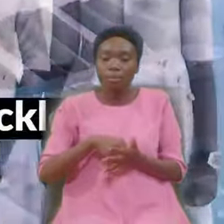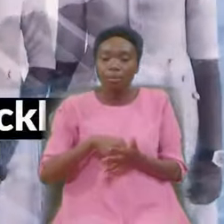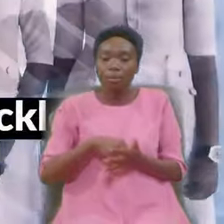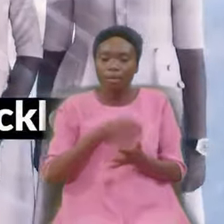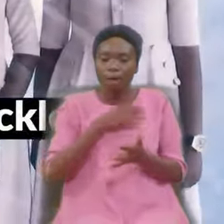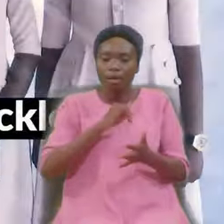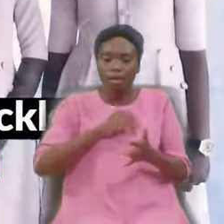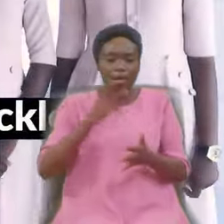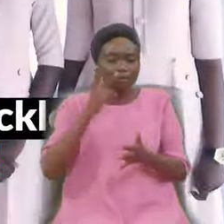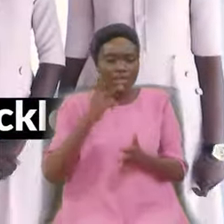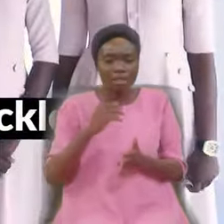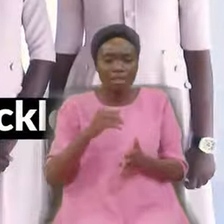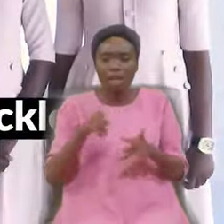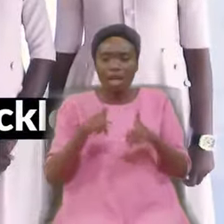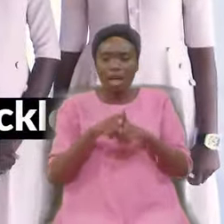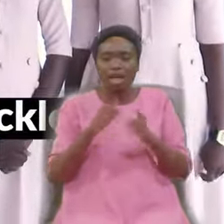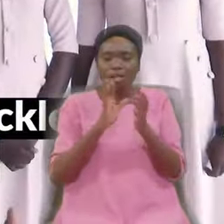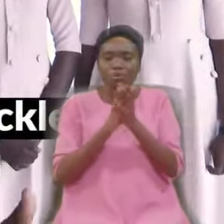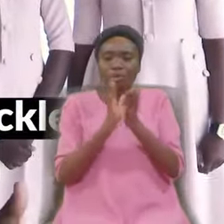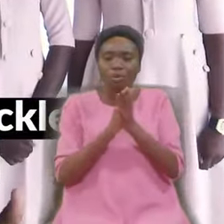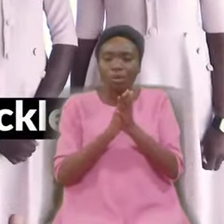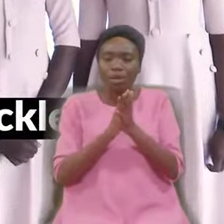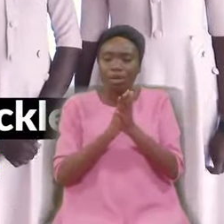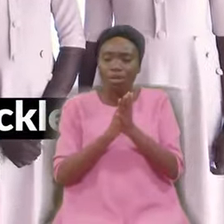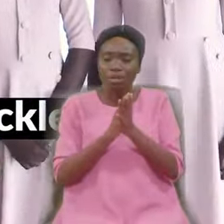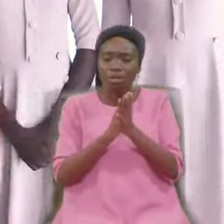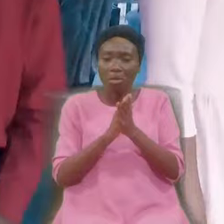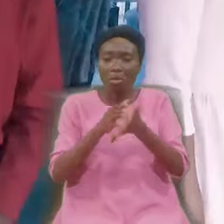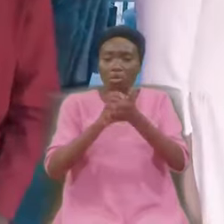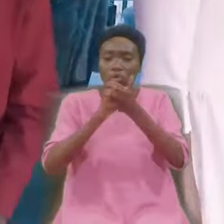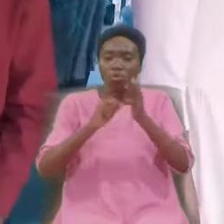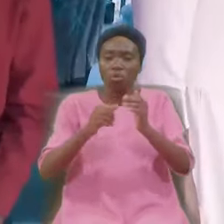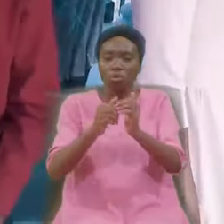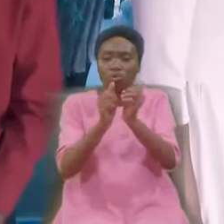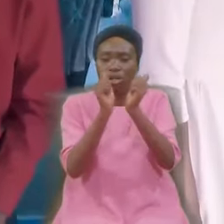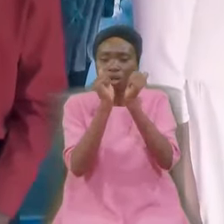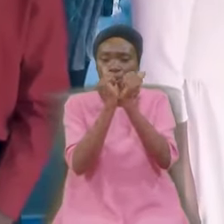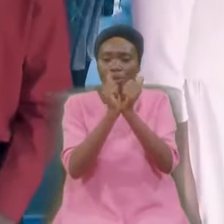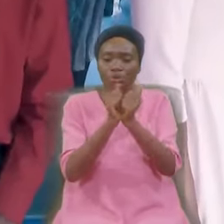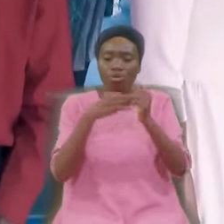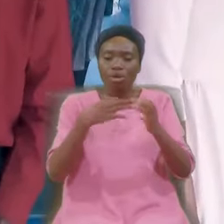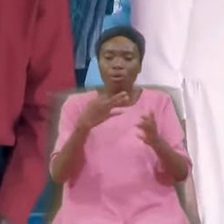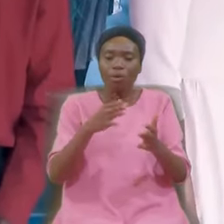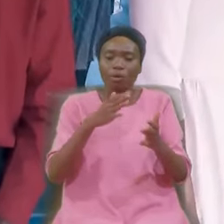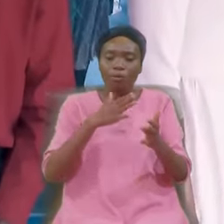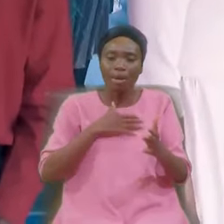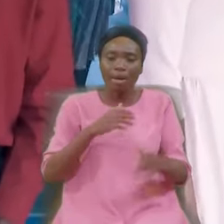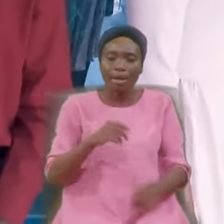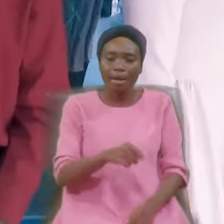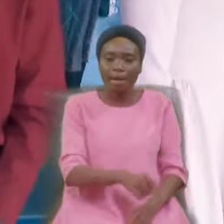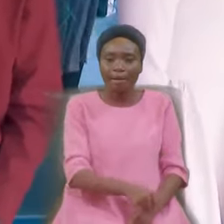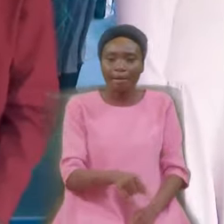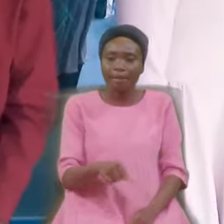I've seen his prayers unravel shackles right off my feet.